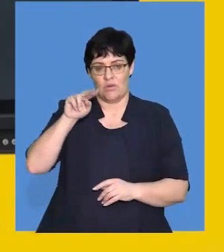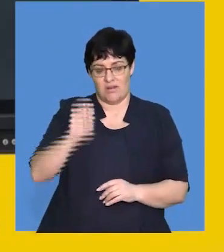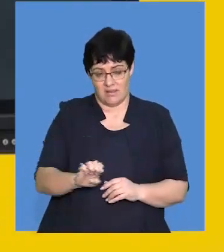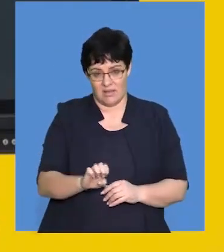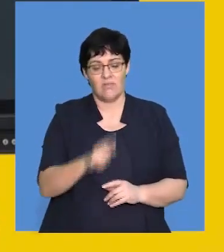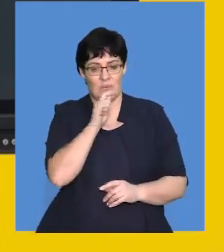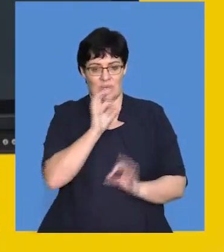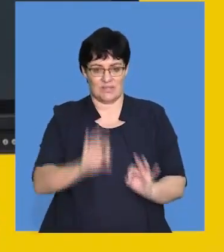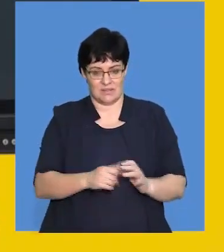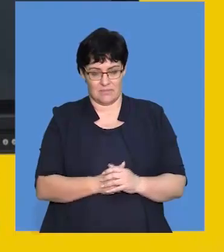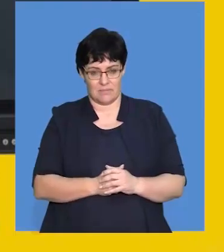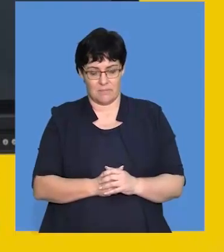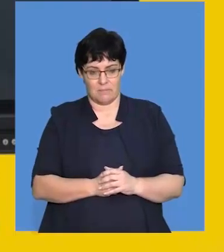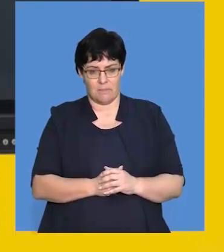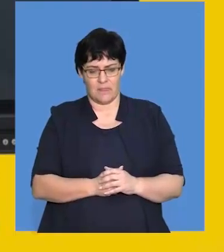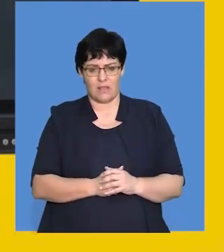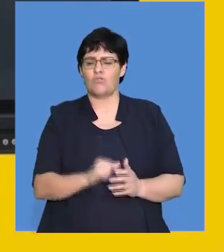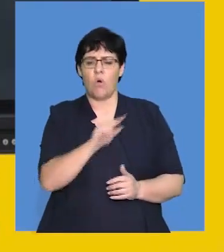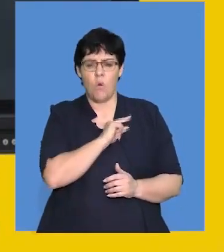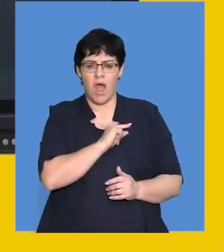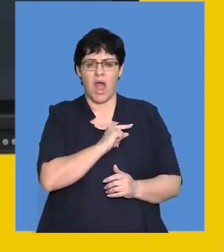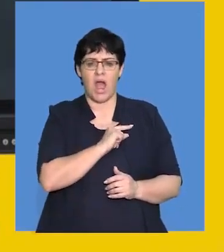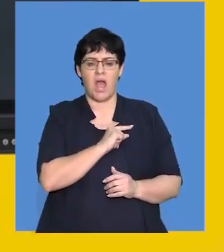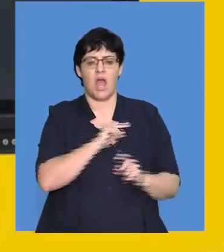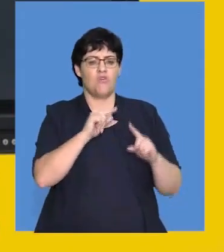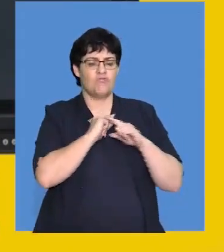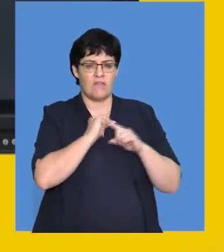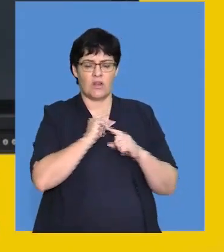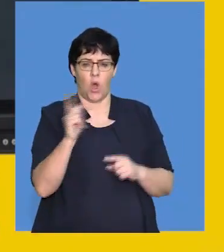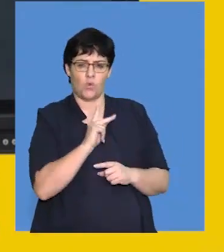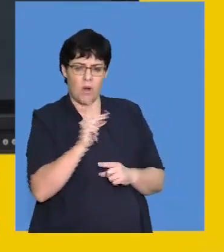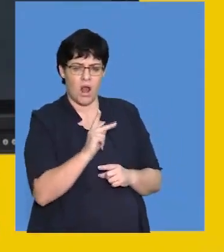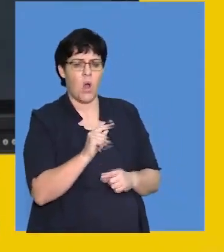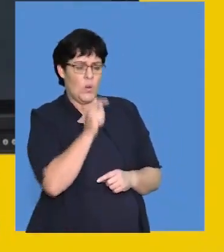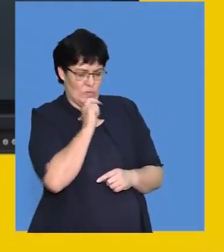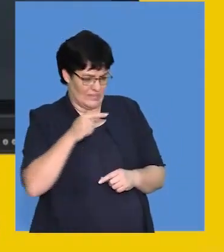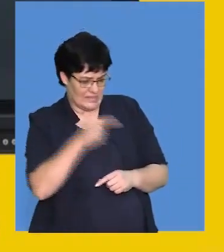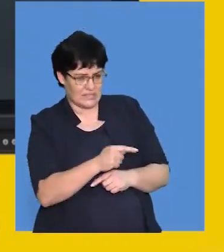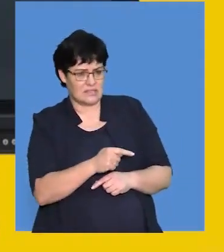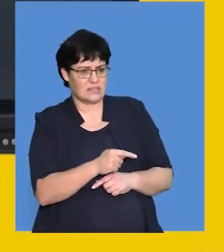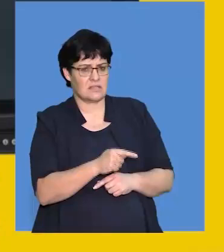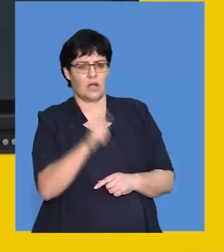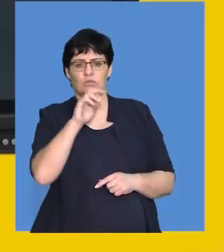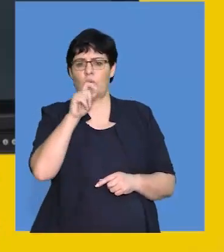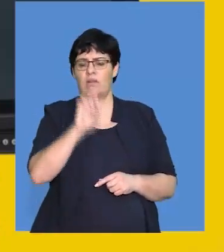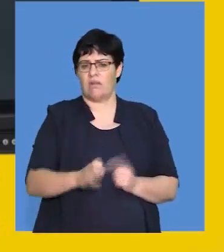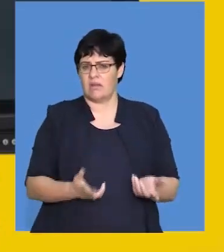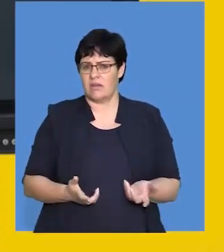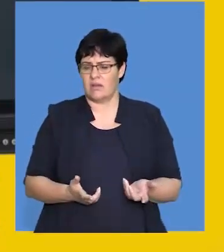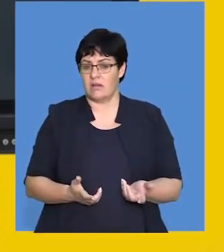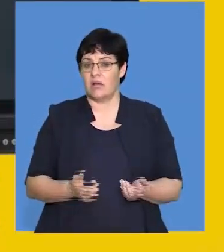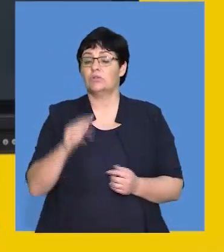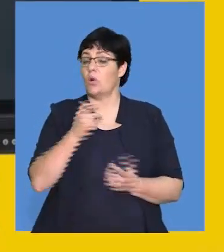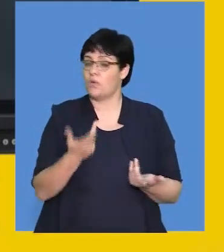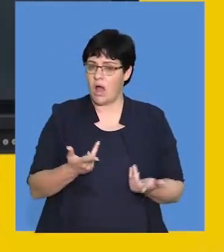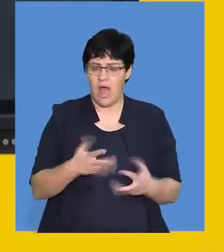using. So give a reason why Reverend Khumalo would use this tone. Which tone is that? The tone of